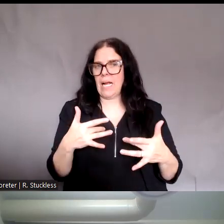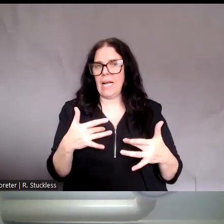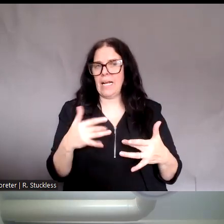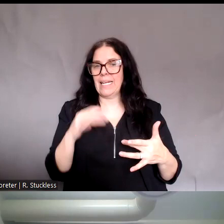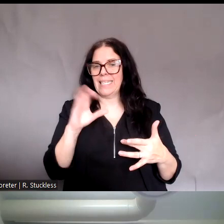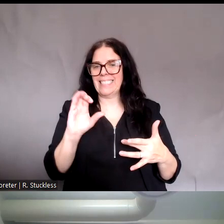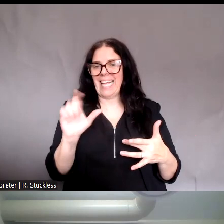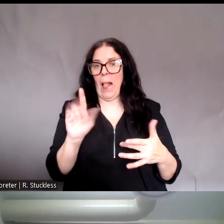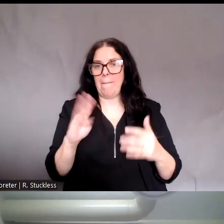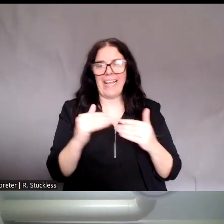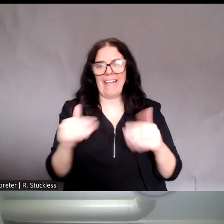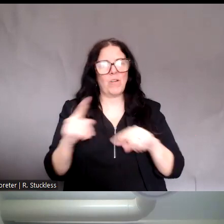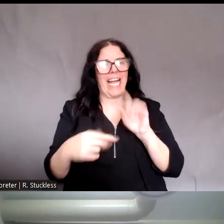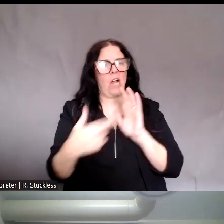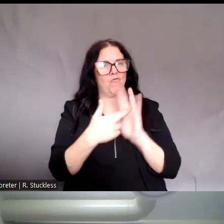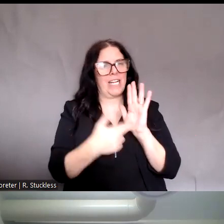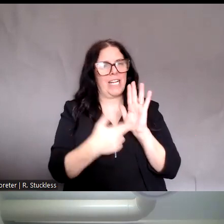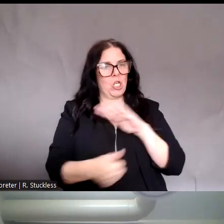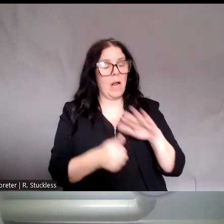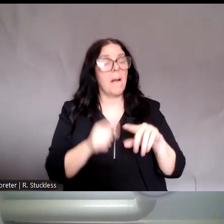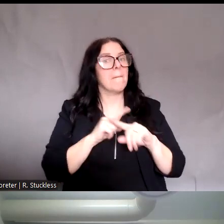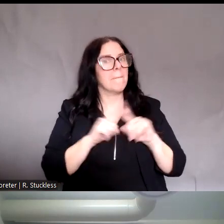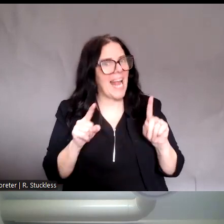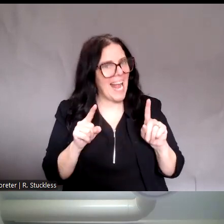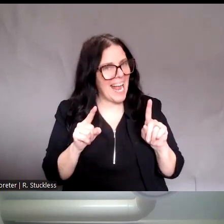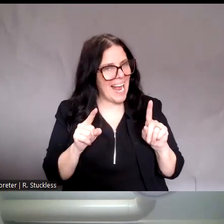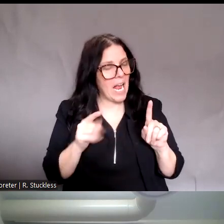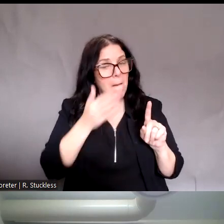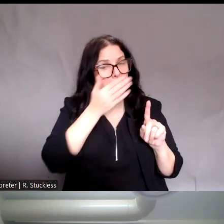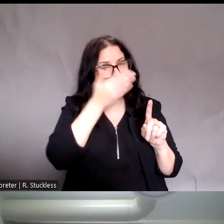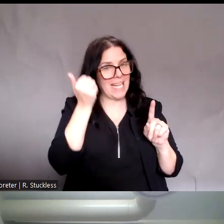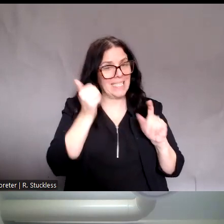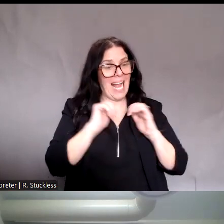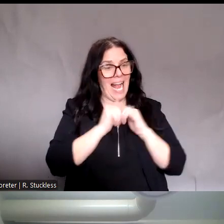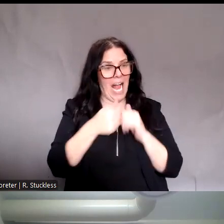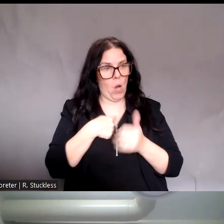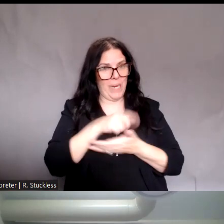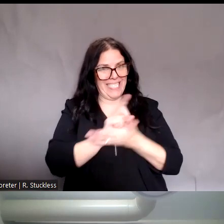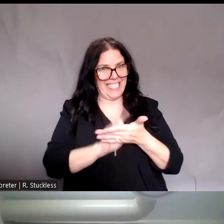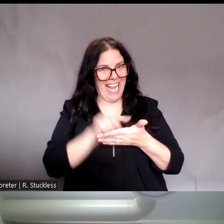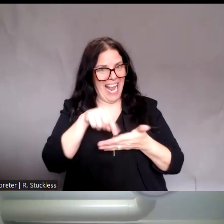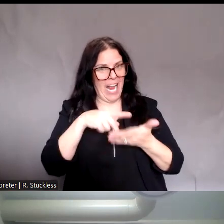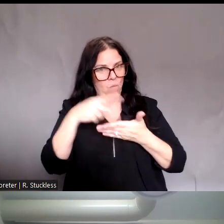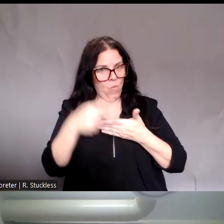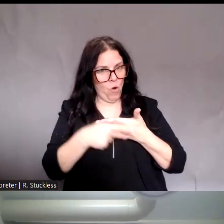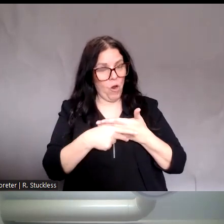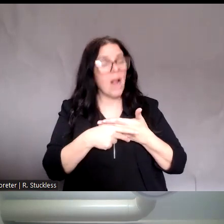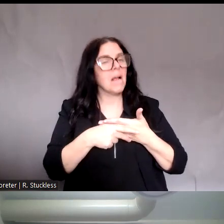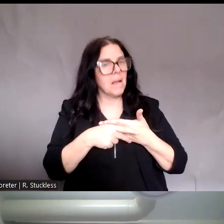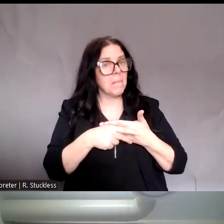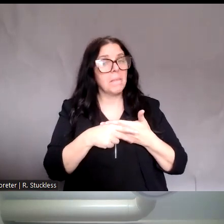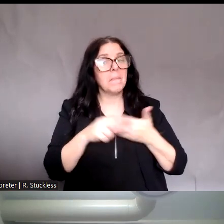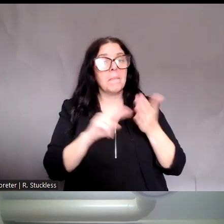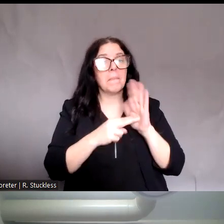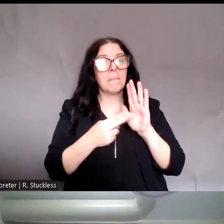CLB levels, but we were able, because of how we built this program, to get